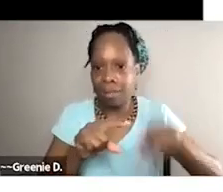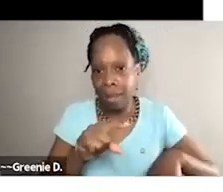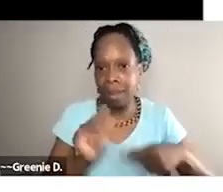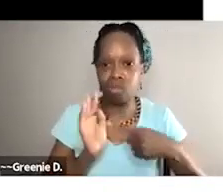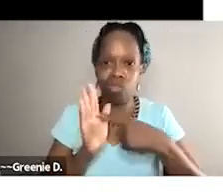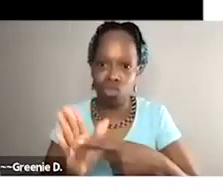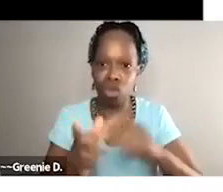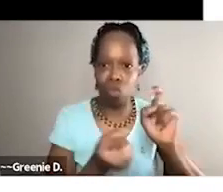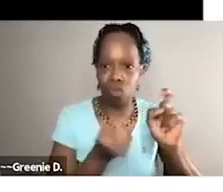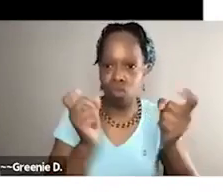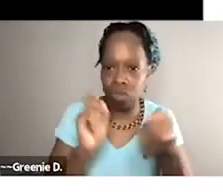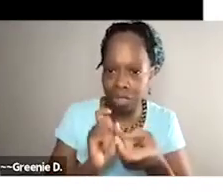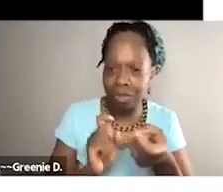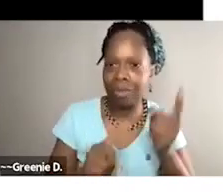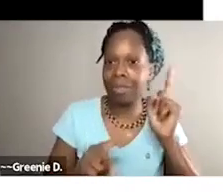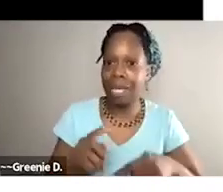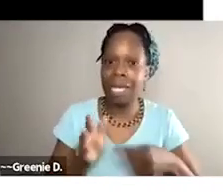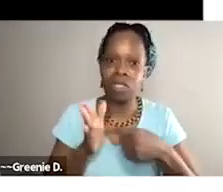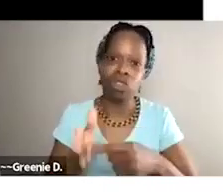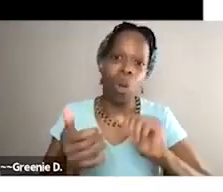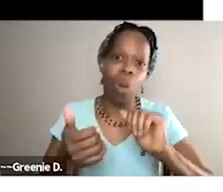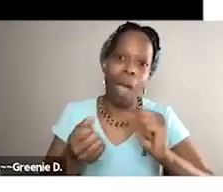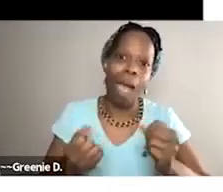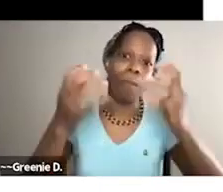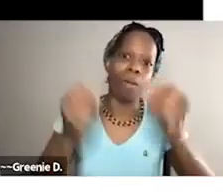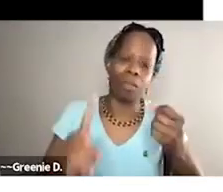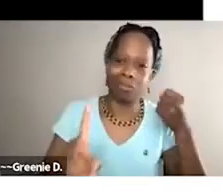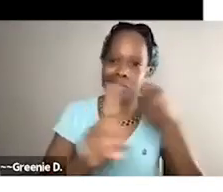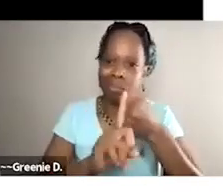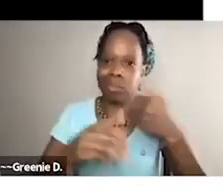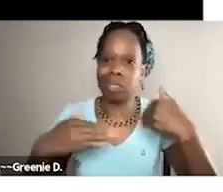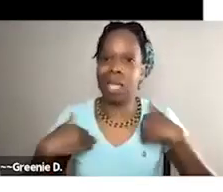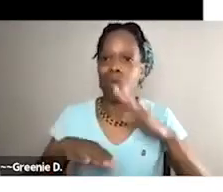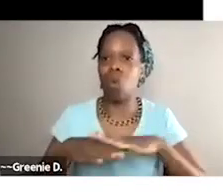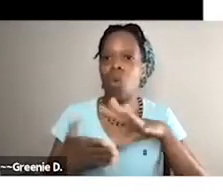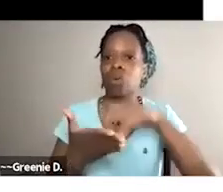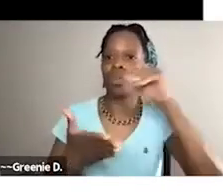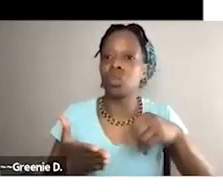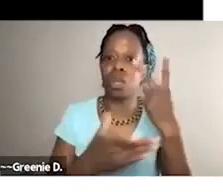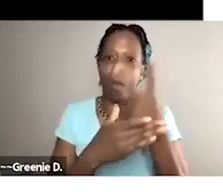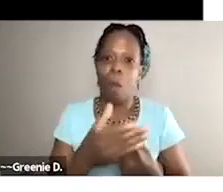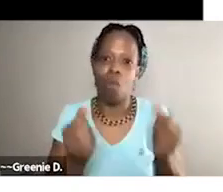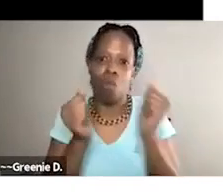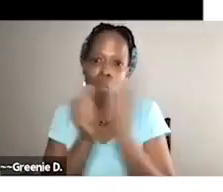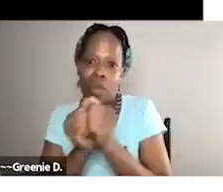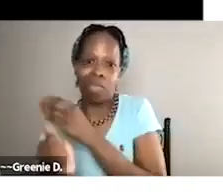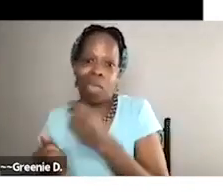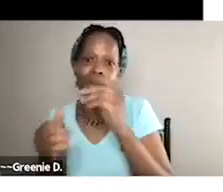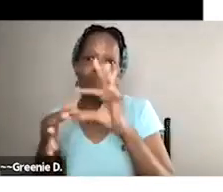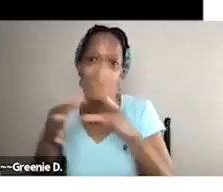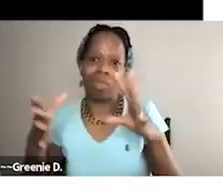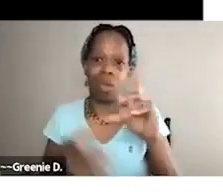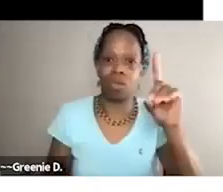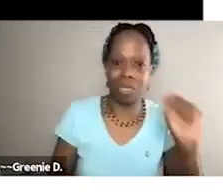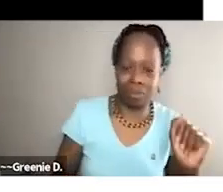the how much of impact it's having on students with disabilities and without. So, how do we move towards